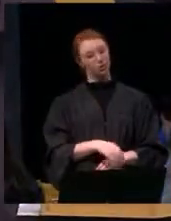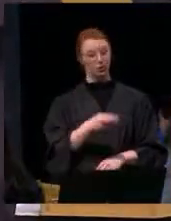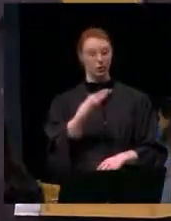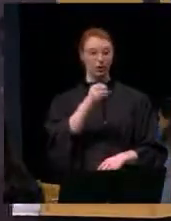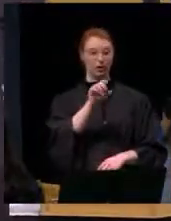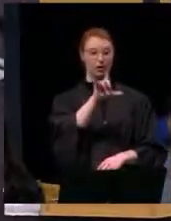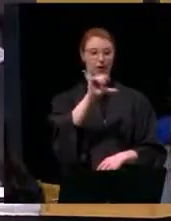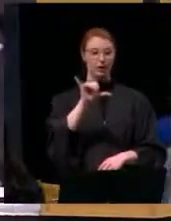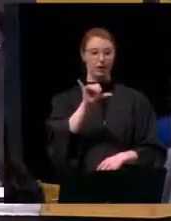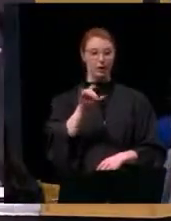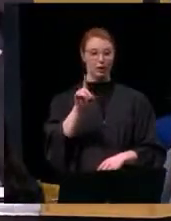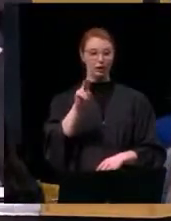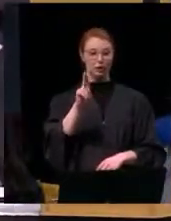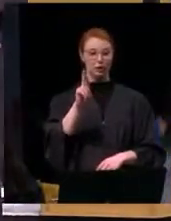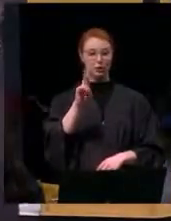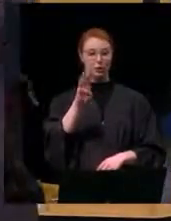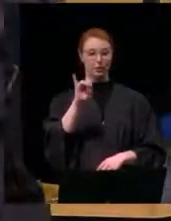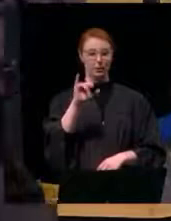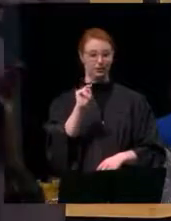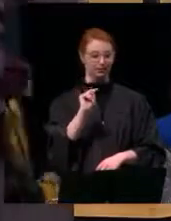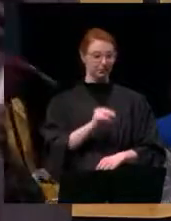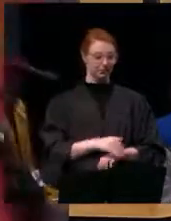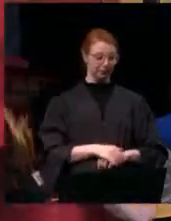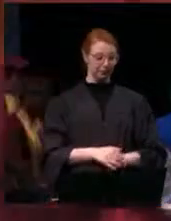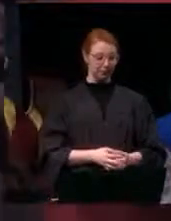Holly Durbin.